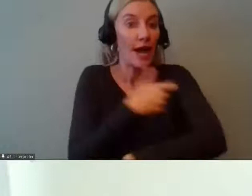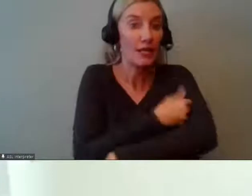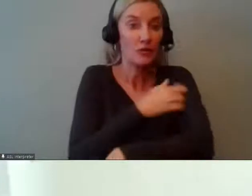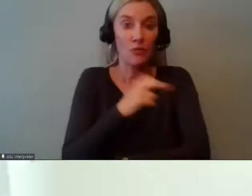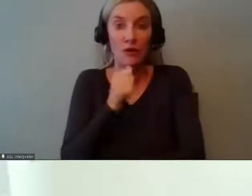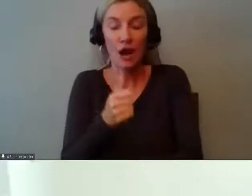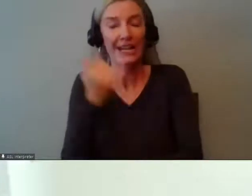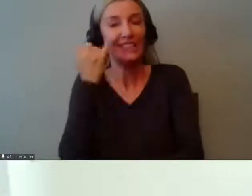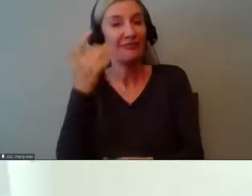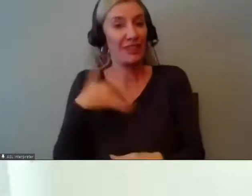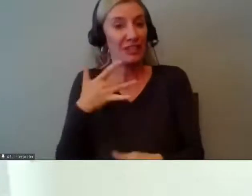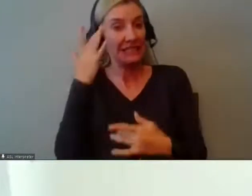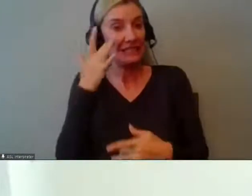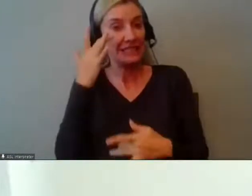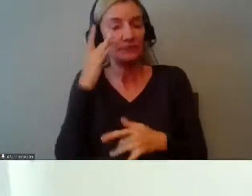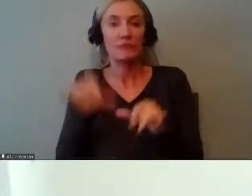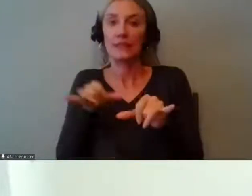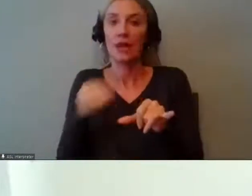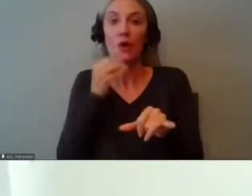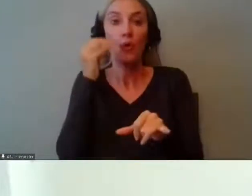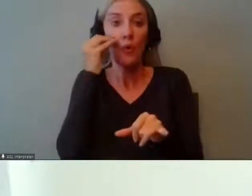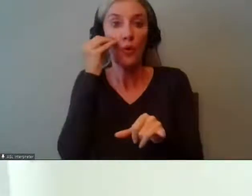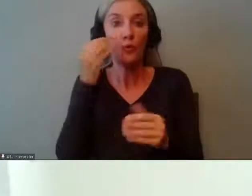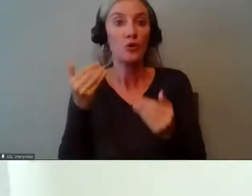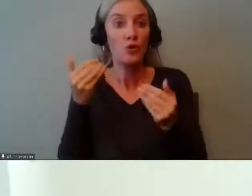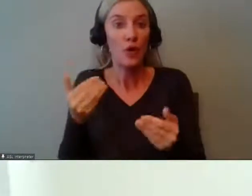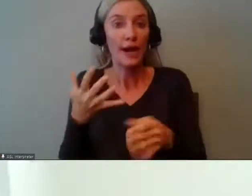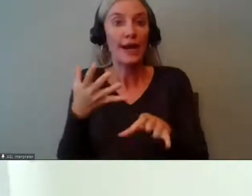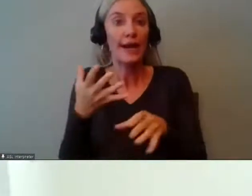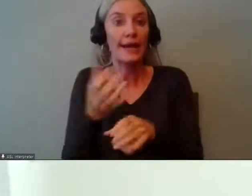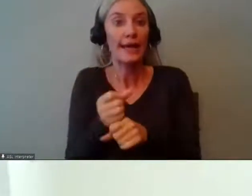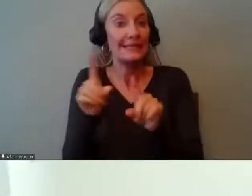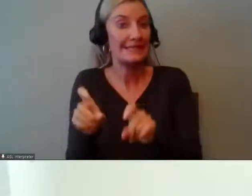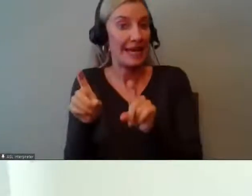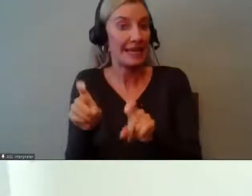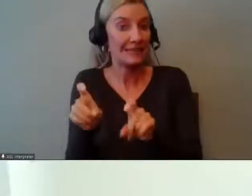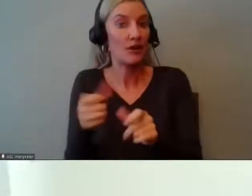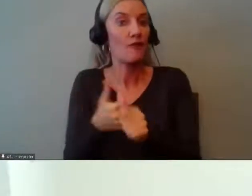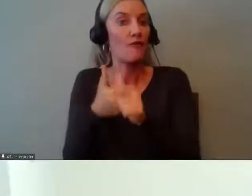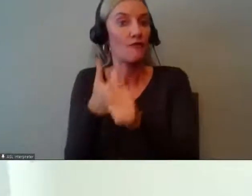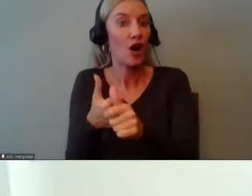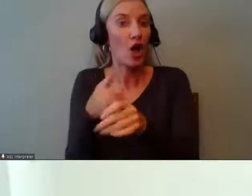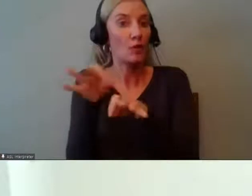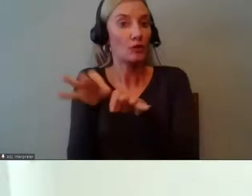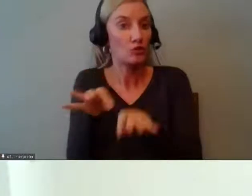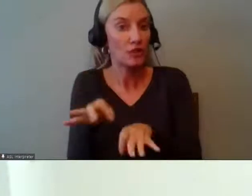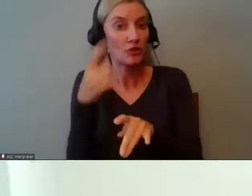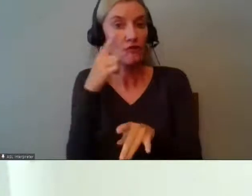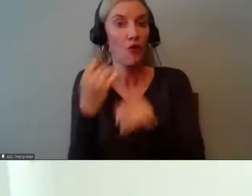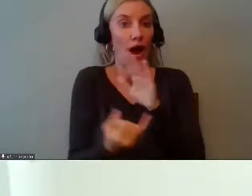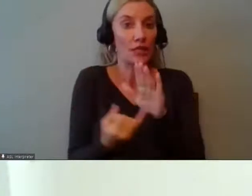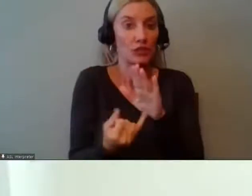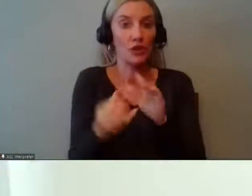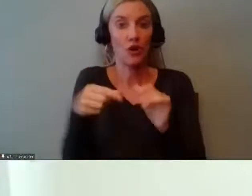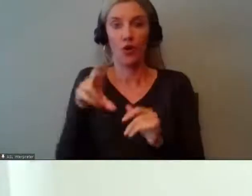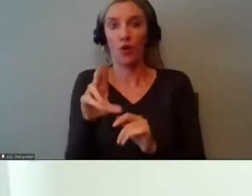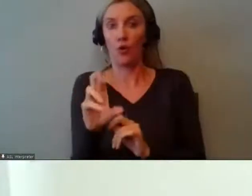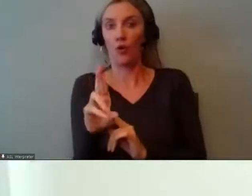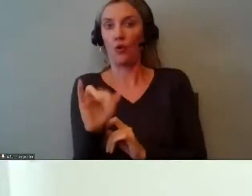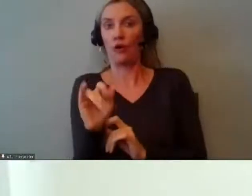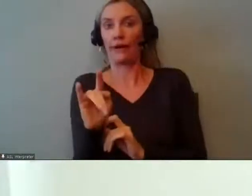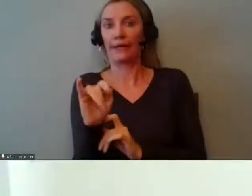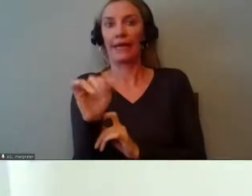stay home, get tested, follow isolation and quarantine instructions, which are new, allowing